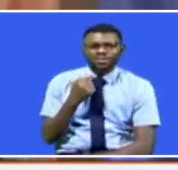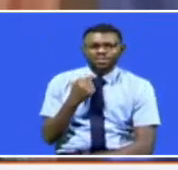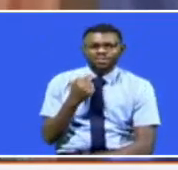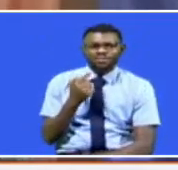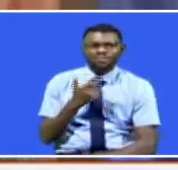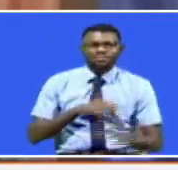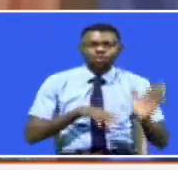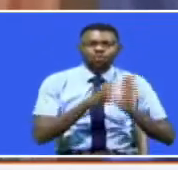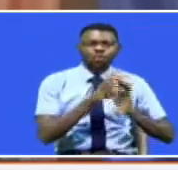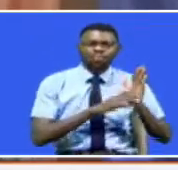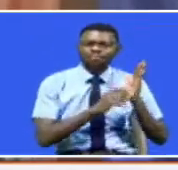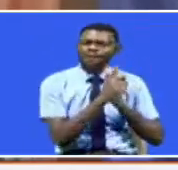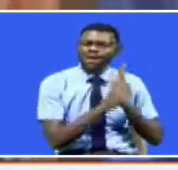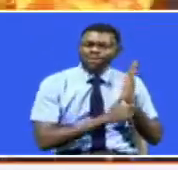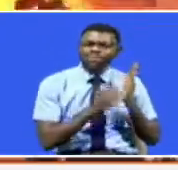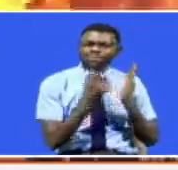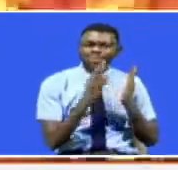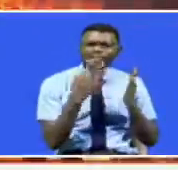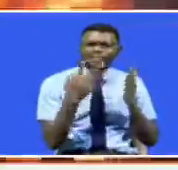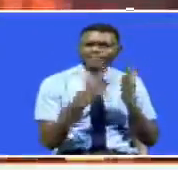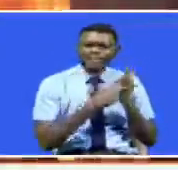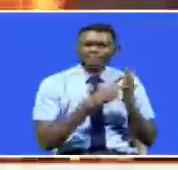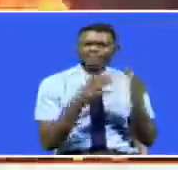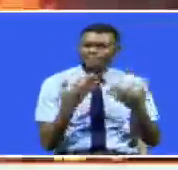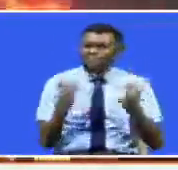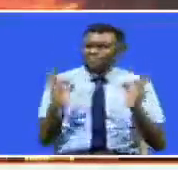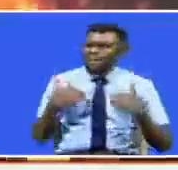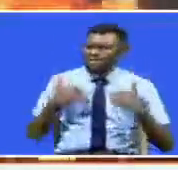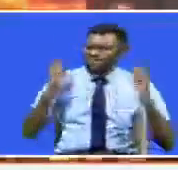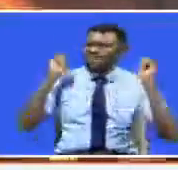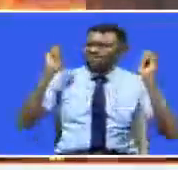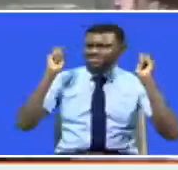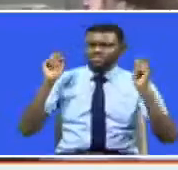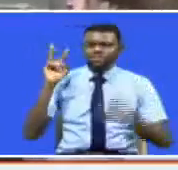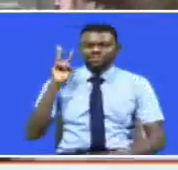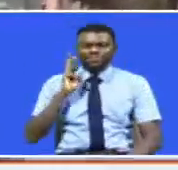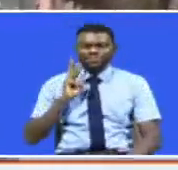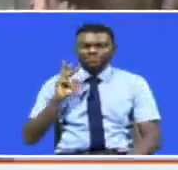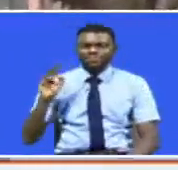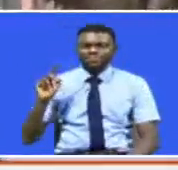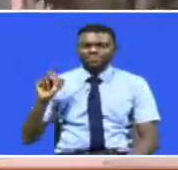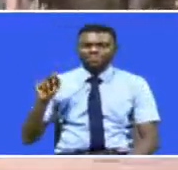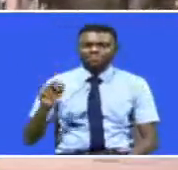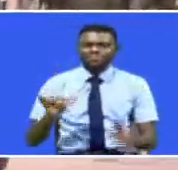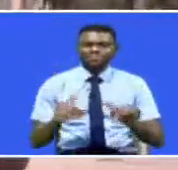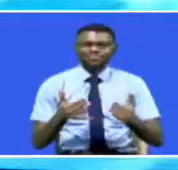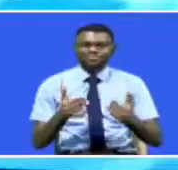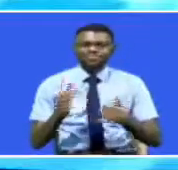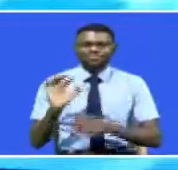Article 37 nasema you are free kuandamana. Willy Lusige, KTN News, Nairobi.